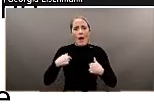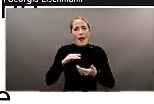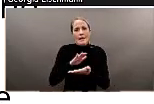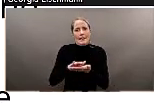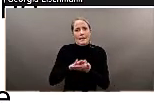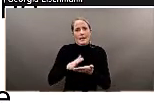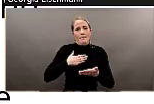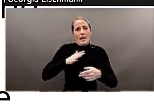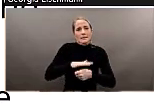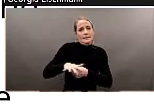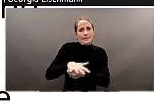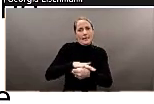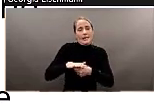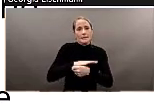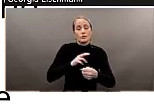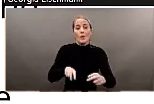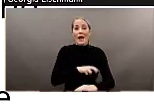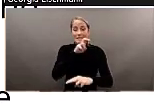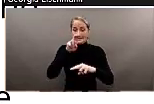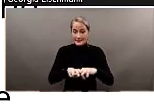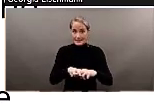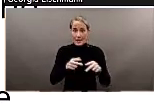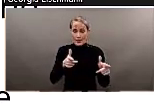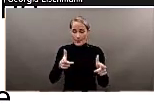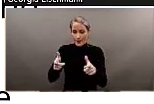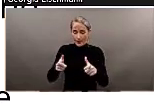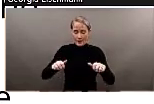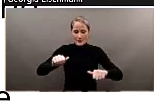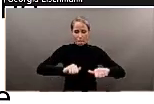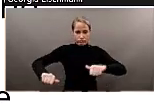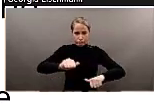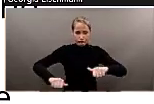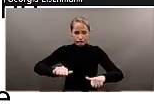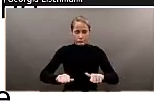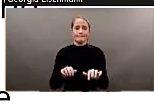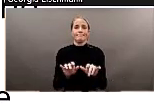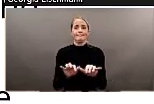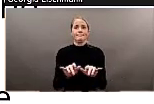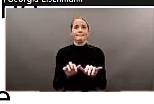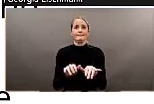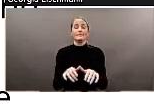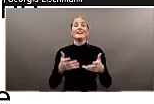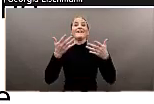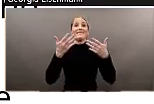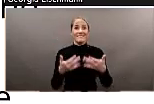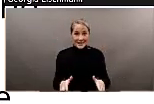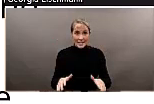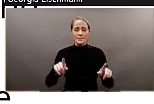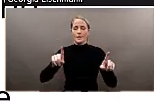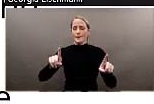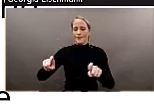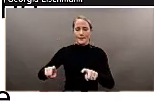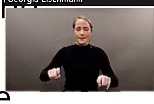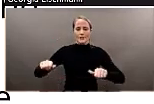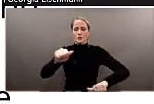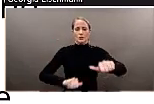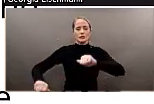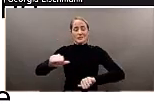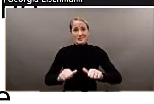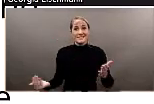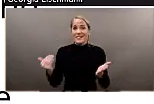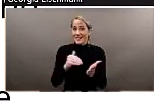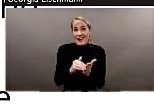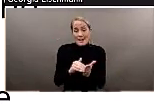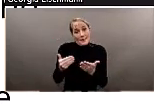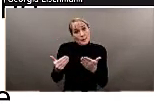prior to COVID, is cleaning my workstation when I sit down and when I get up to leave at the end of my shift, and then making sure when the new